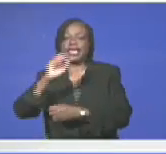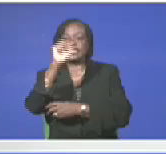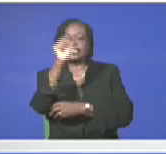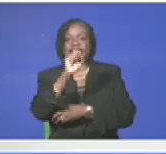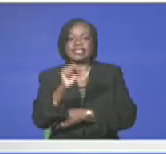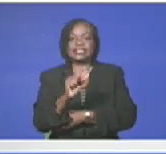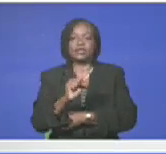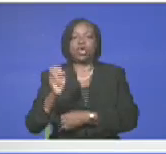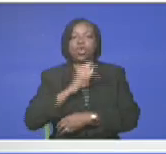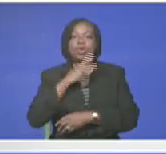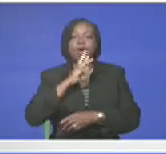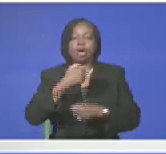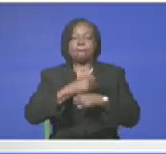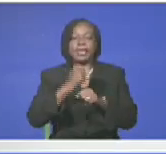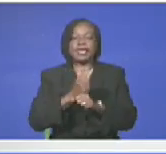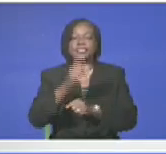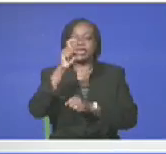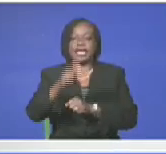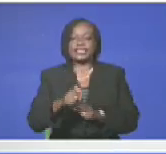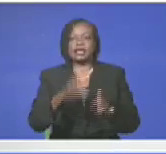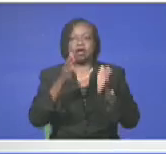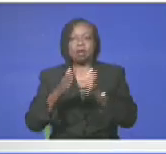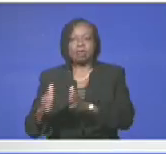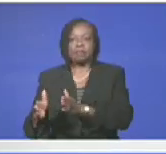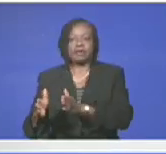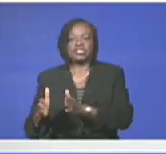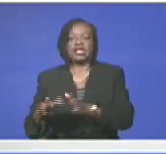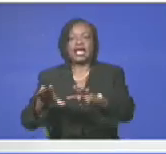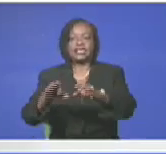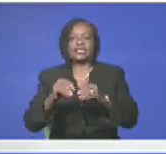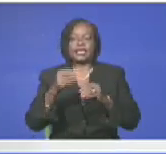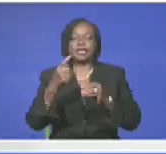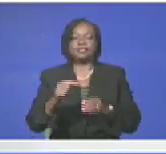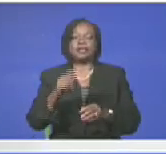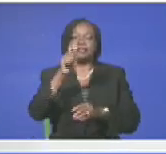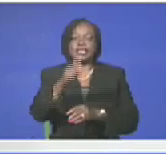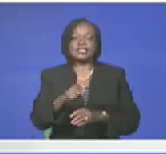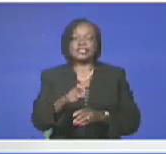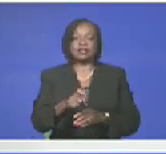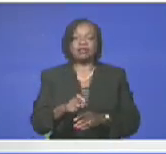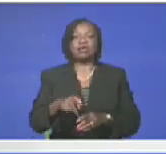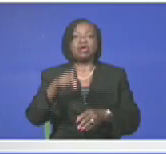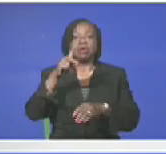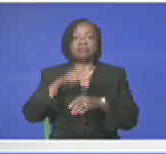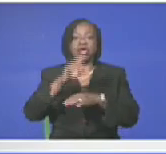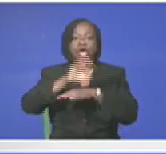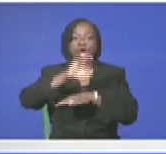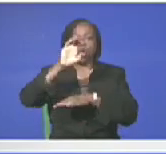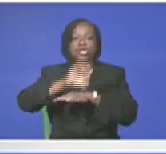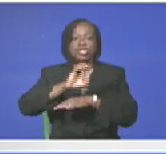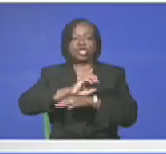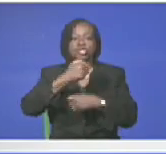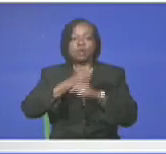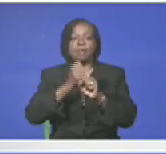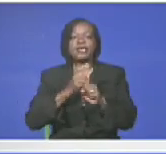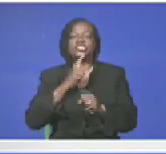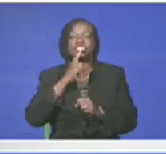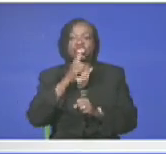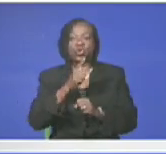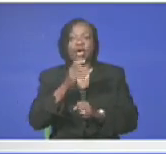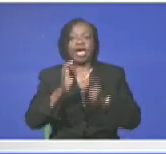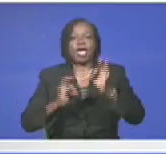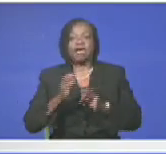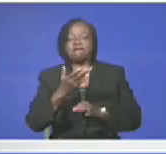the necessary preparations and taking the necessary precautions to ensure that if there is